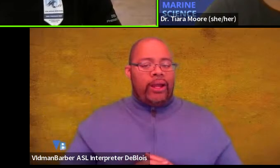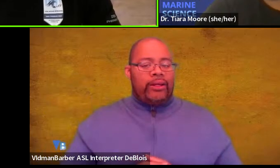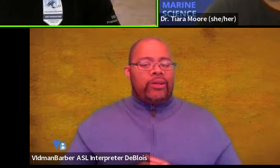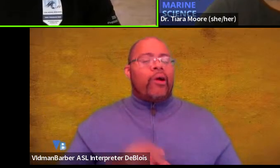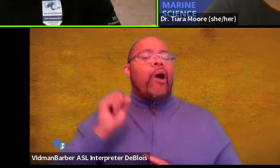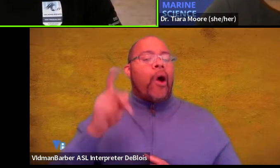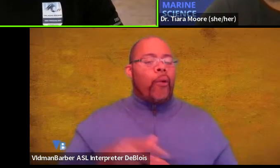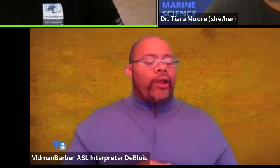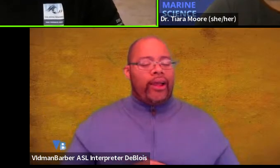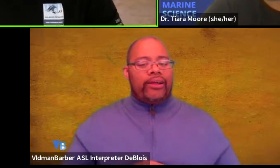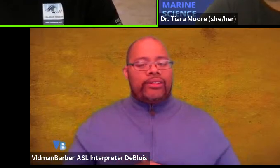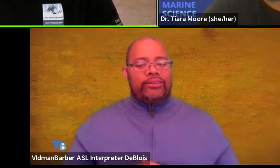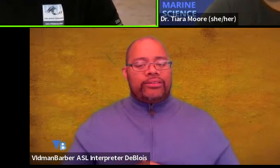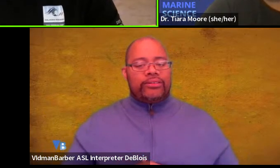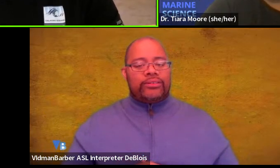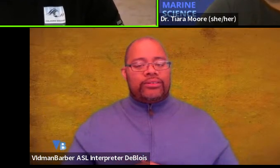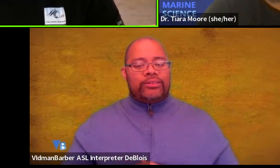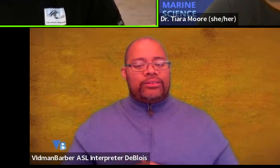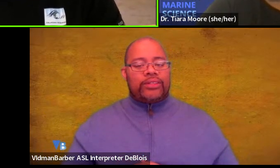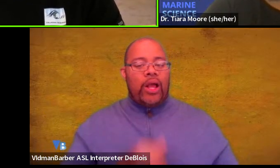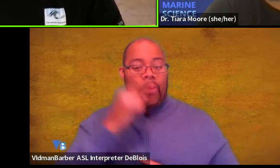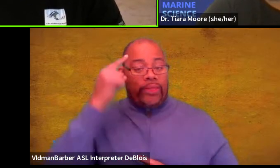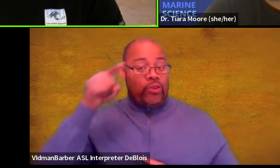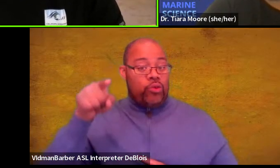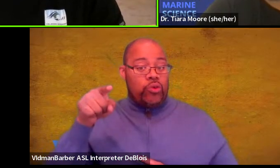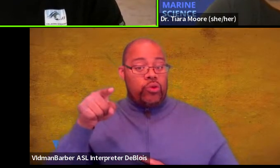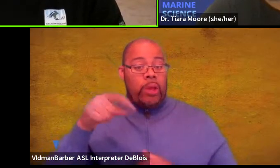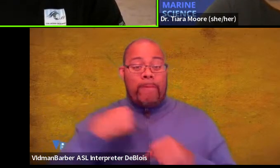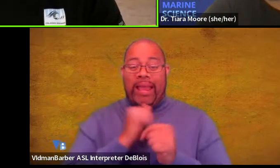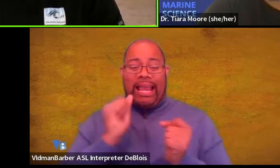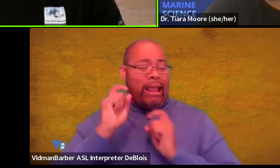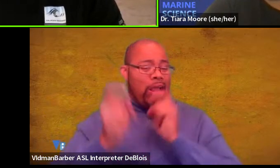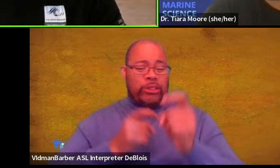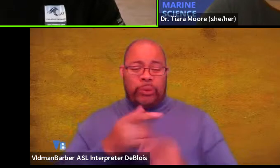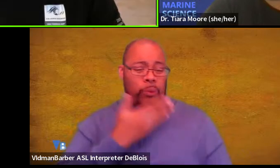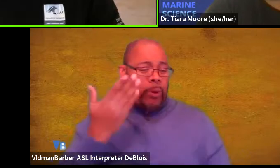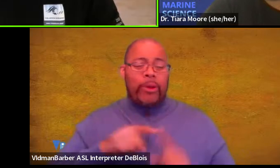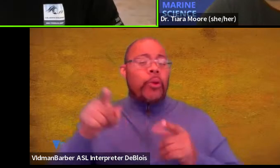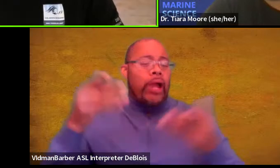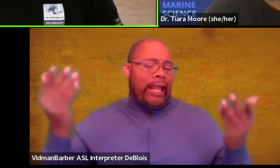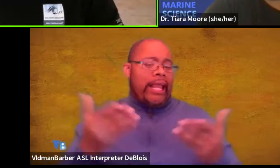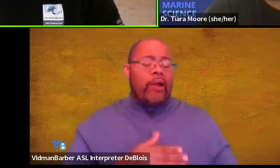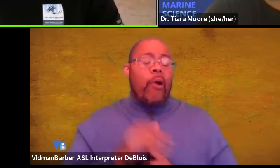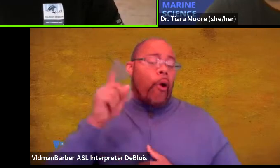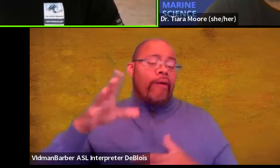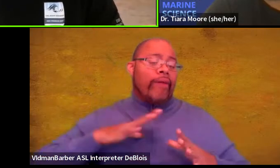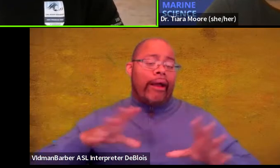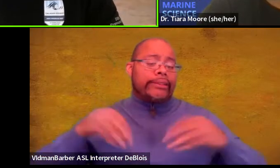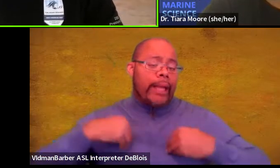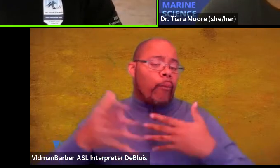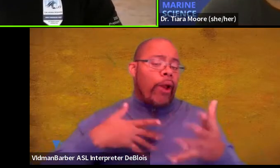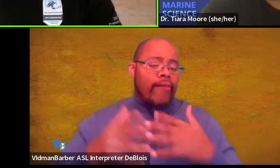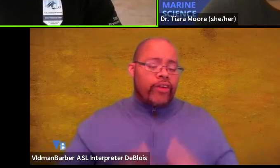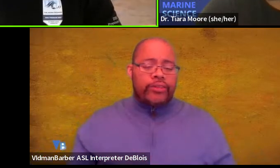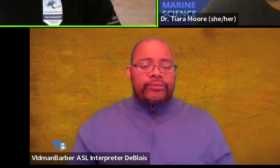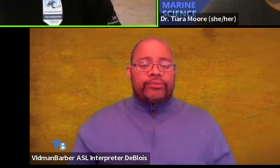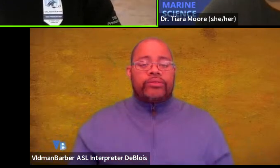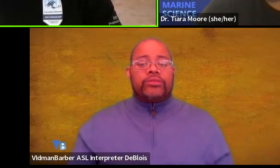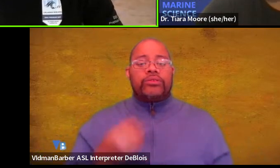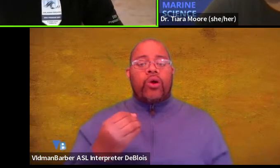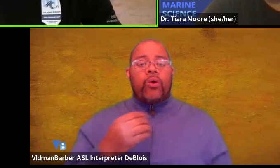All right. I don't think you'll make any contribution, but you're here. All right.